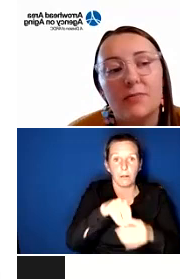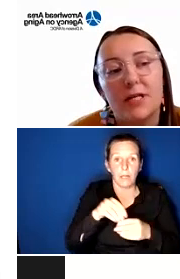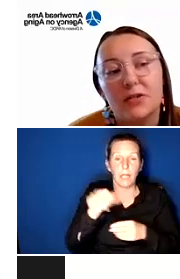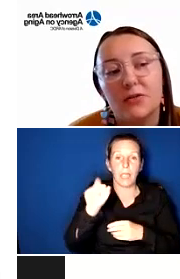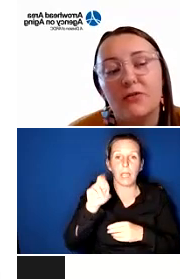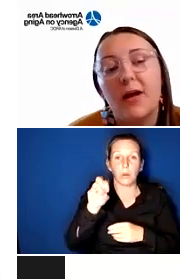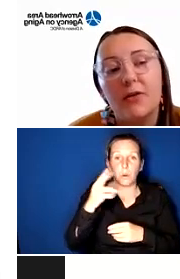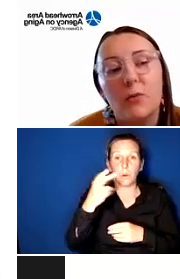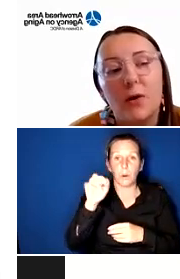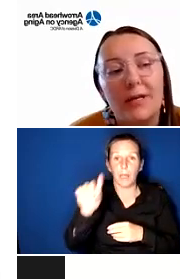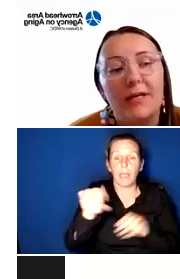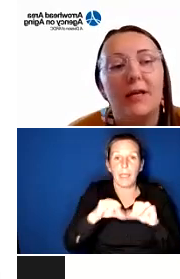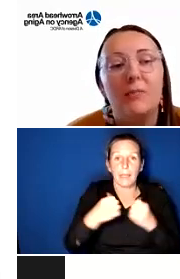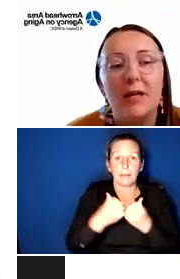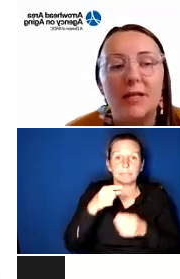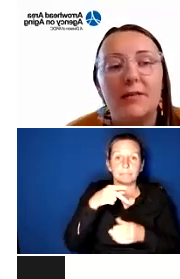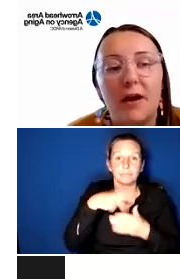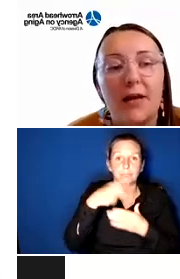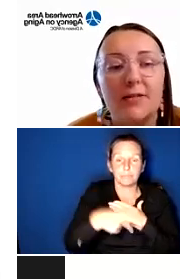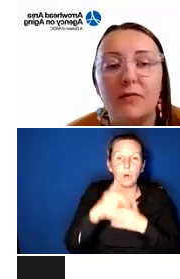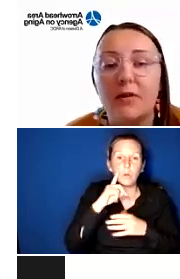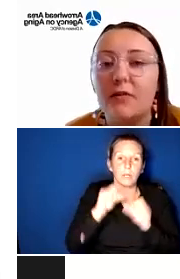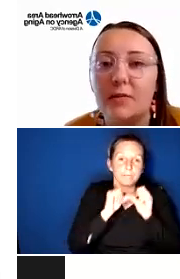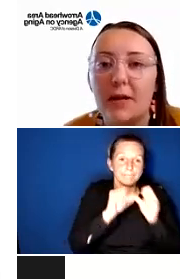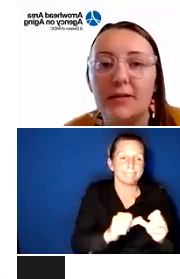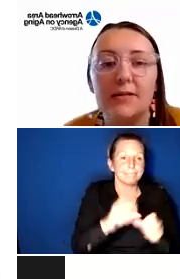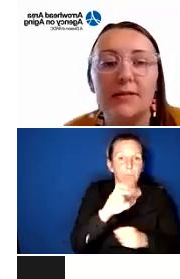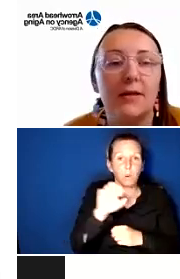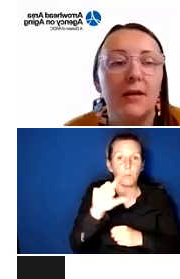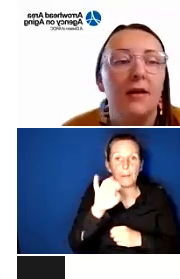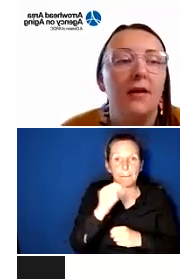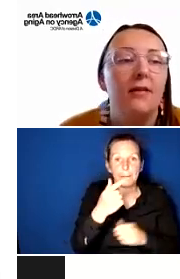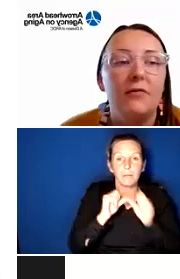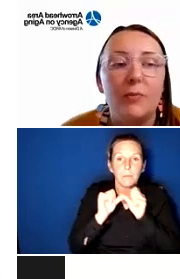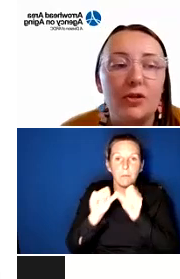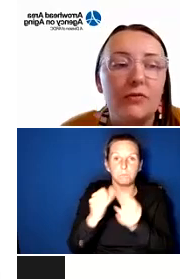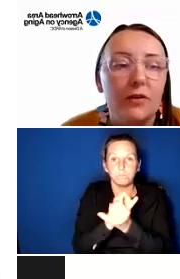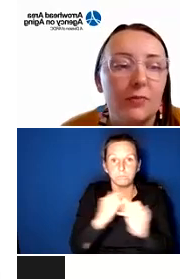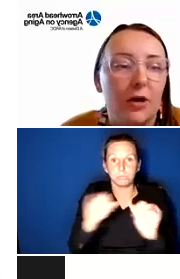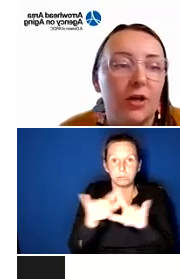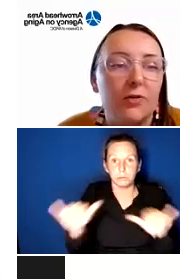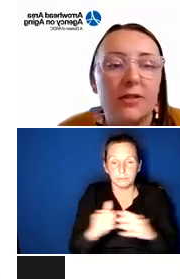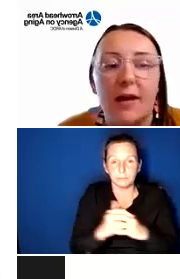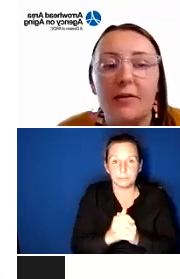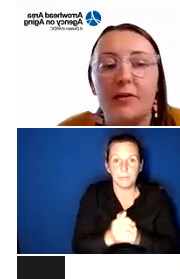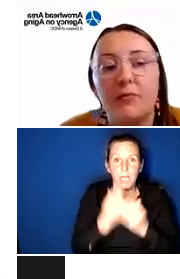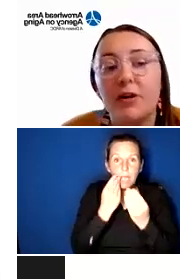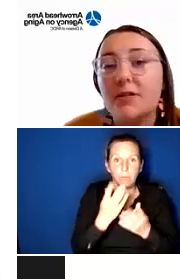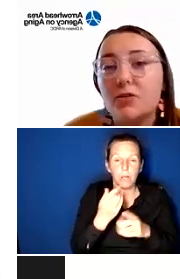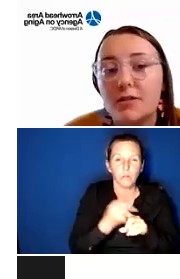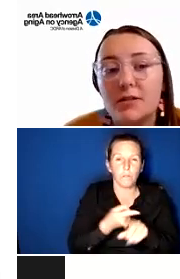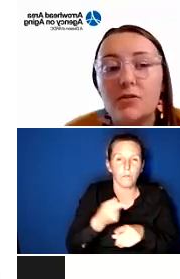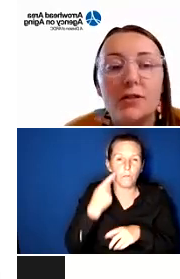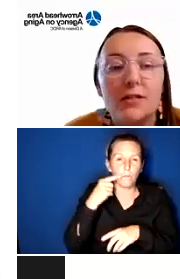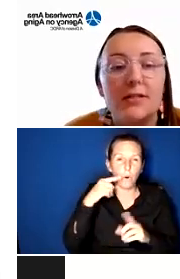their highest potential for health and well-being and maintain their highest level of independence. The information for this project was gathered from